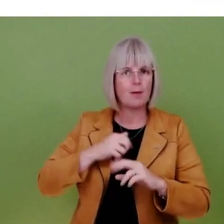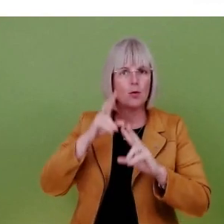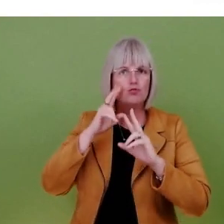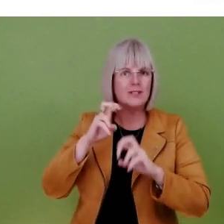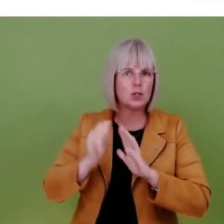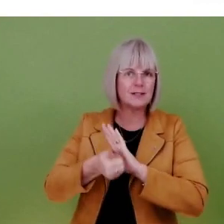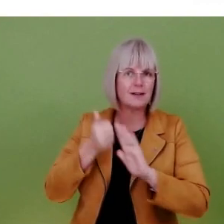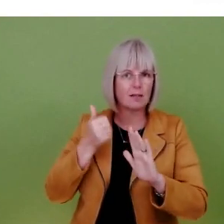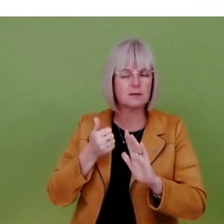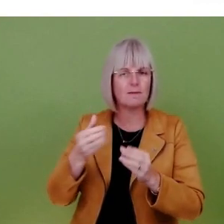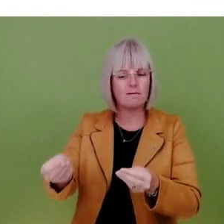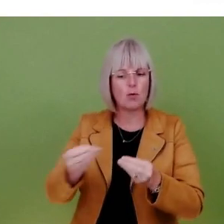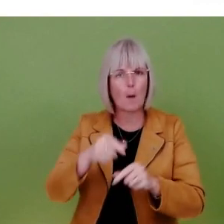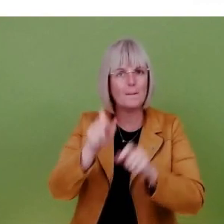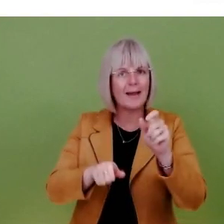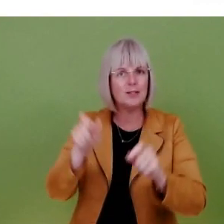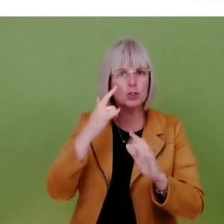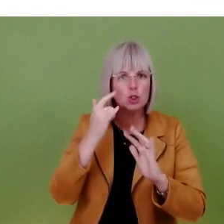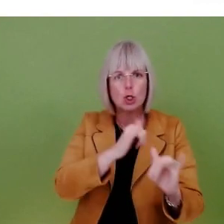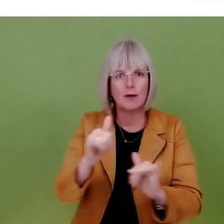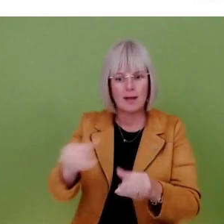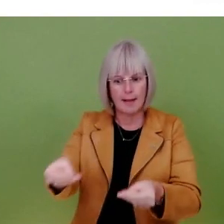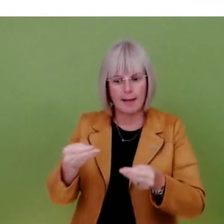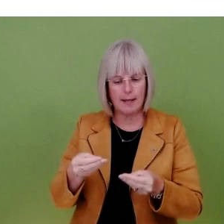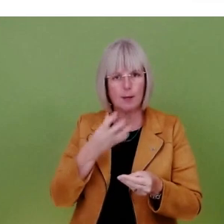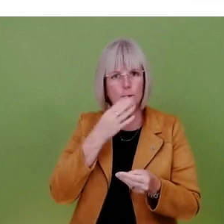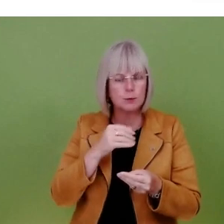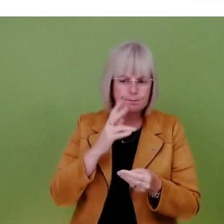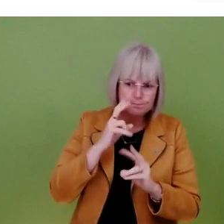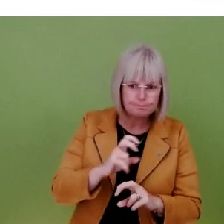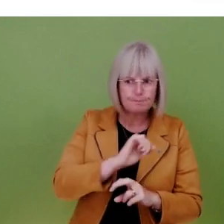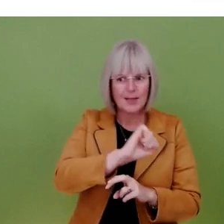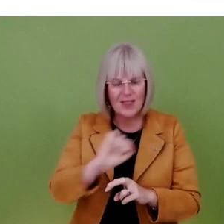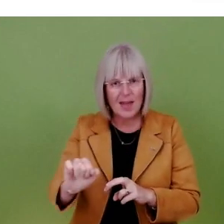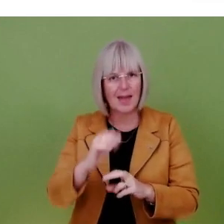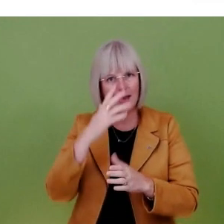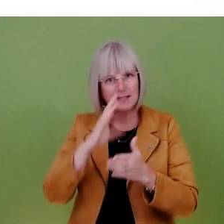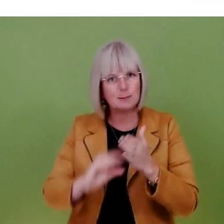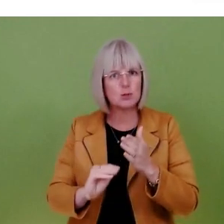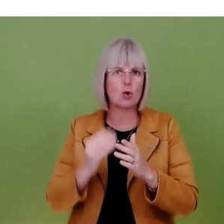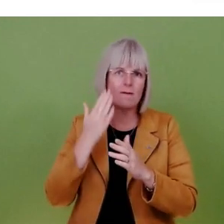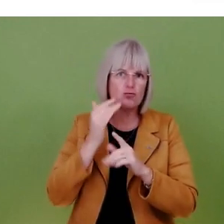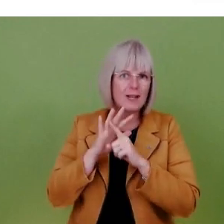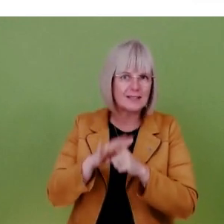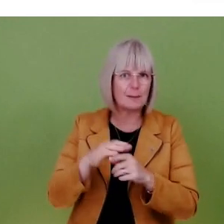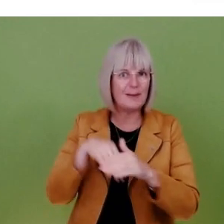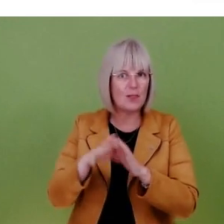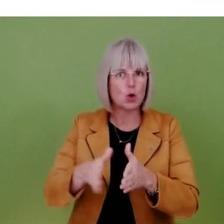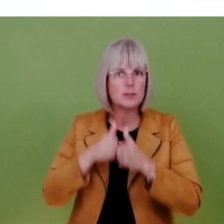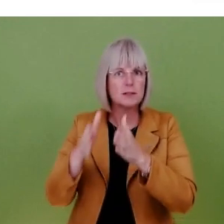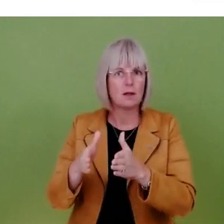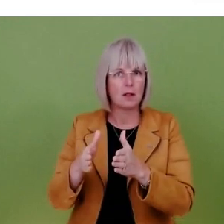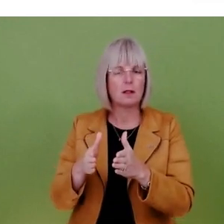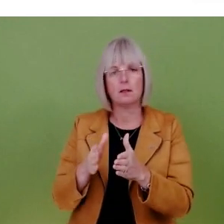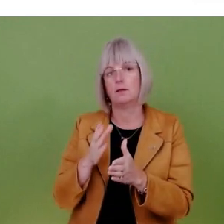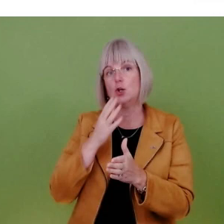we explored service users' experiences of racism within the hospital and used this to explain to